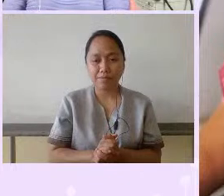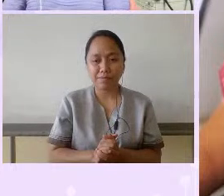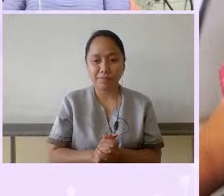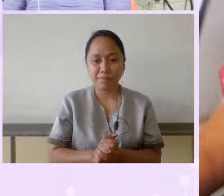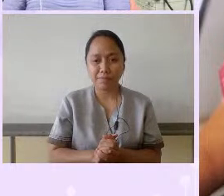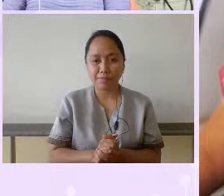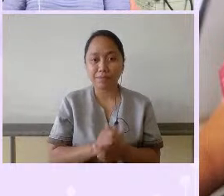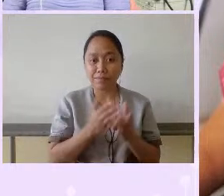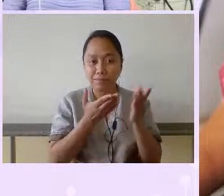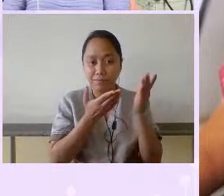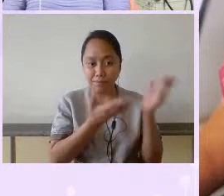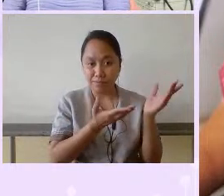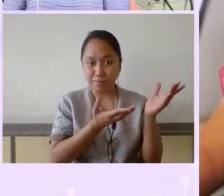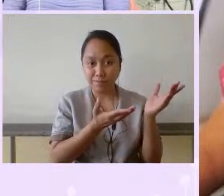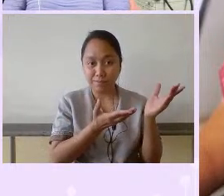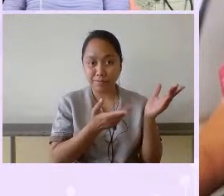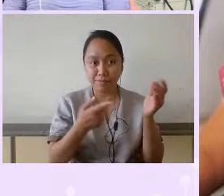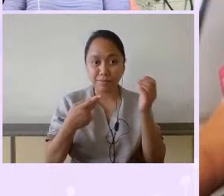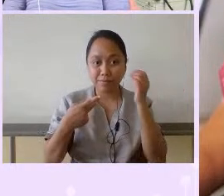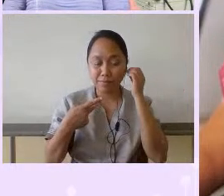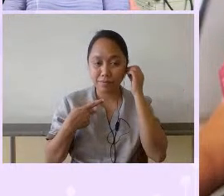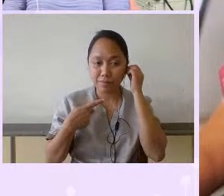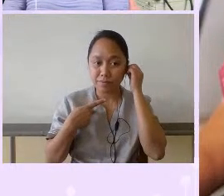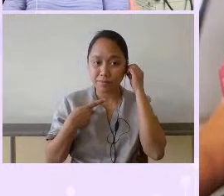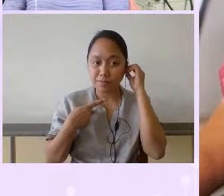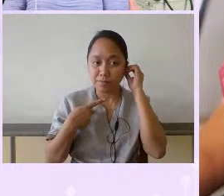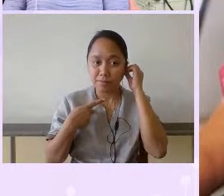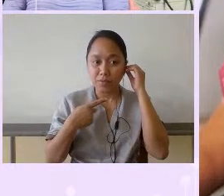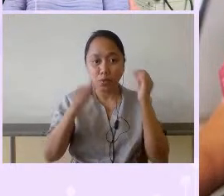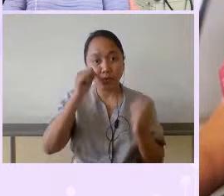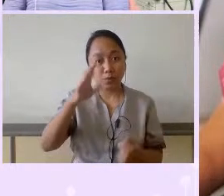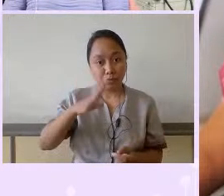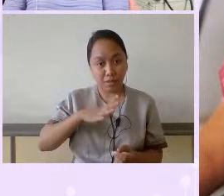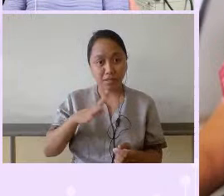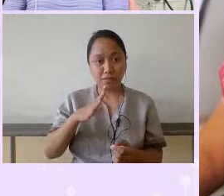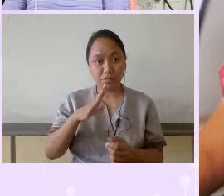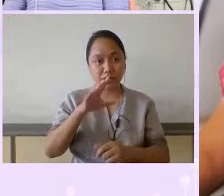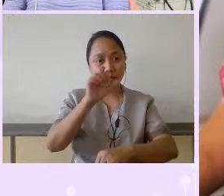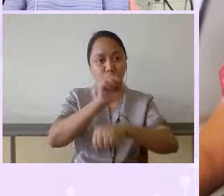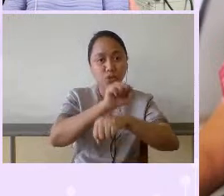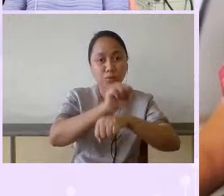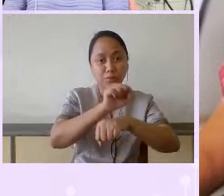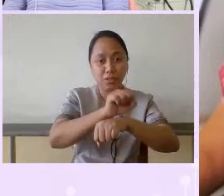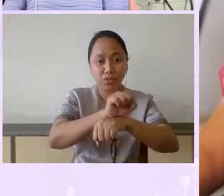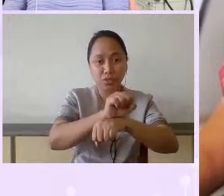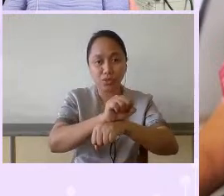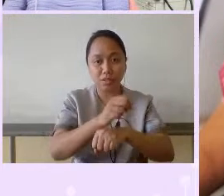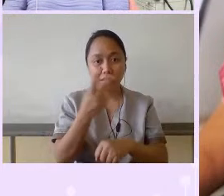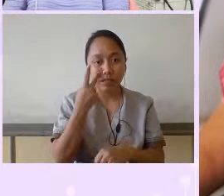In 2020, the employment share of women was 39% or